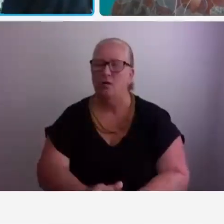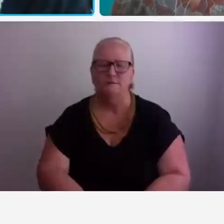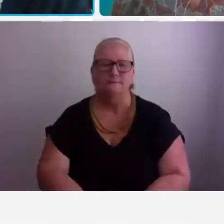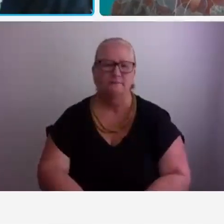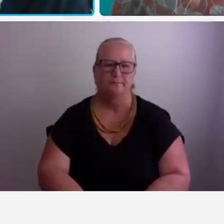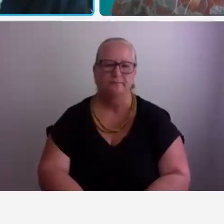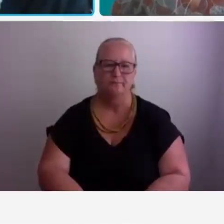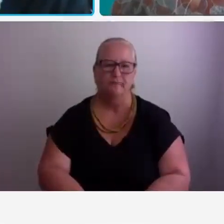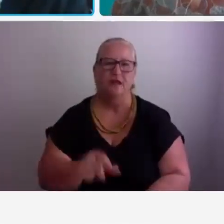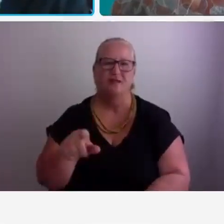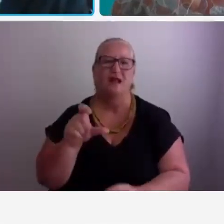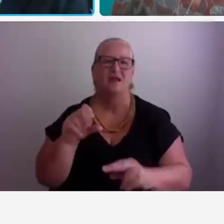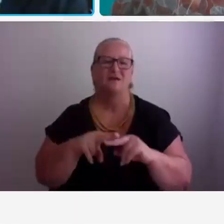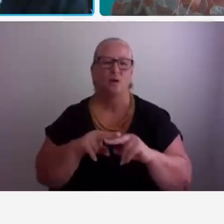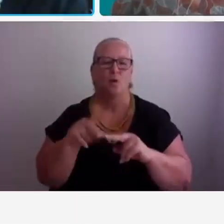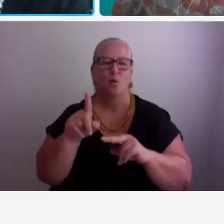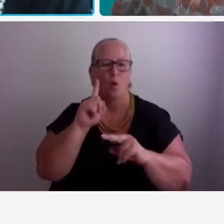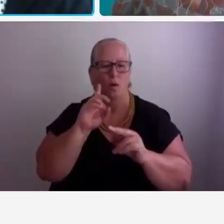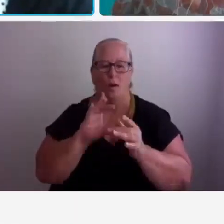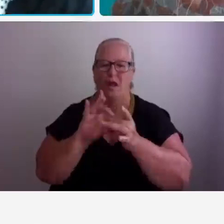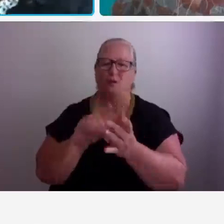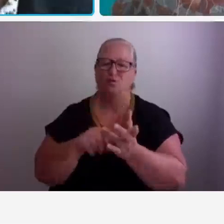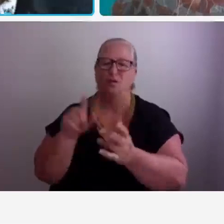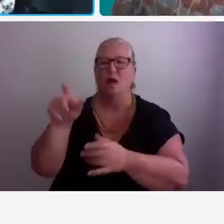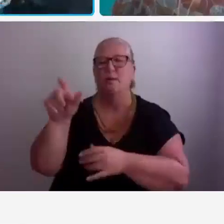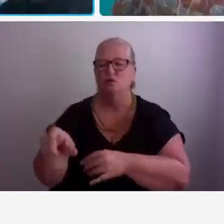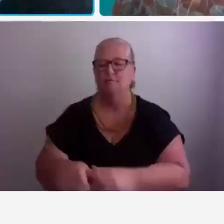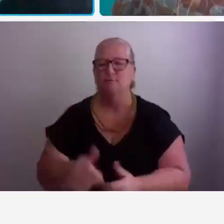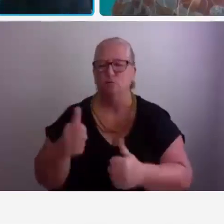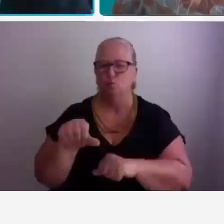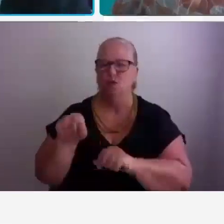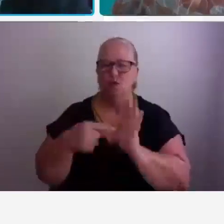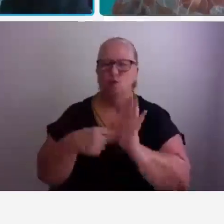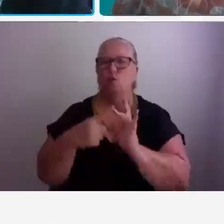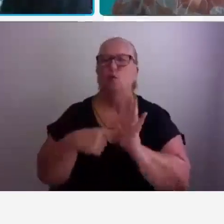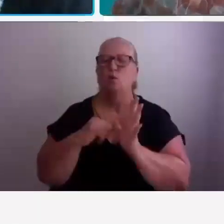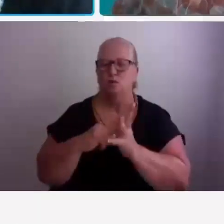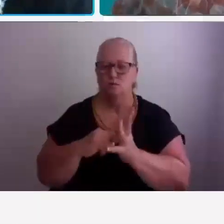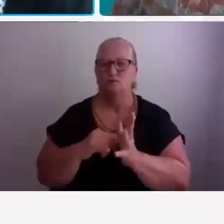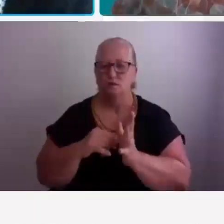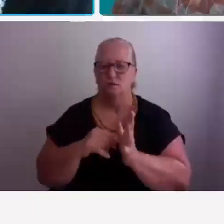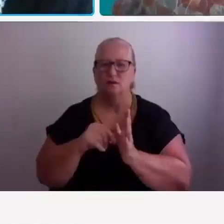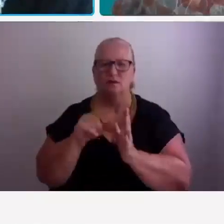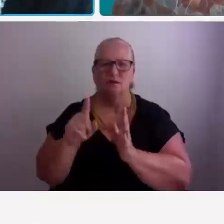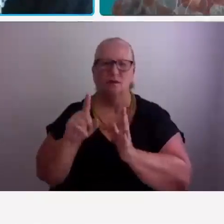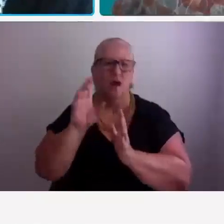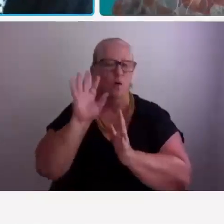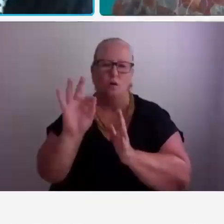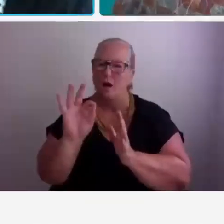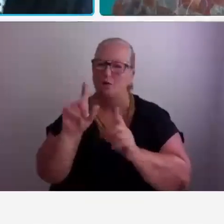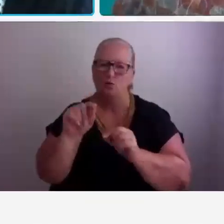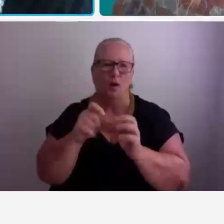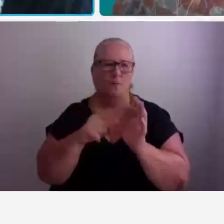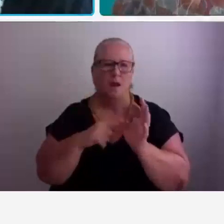the classification that would apply to that person using some structured tools. So that's that won't be done by the